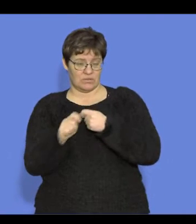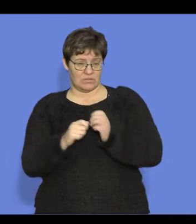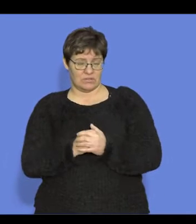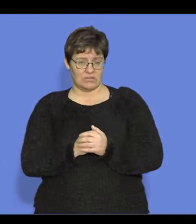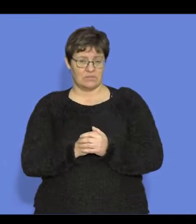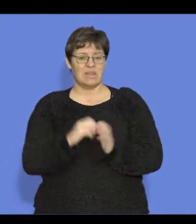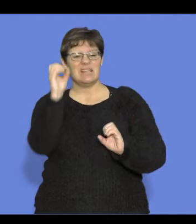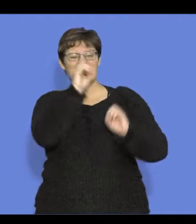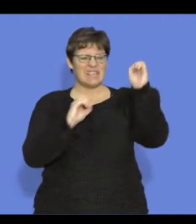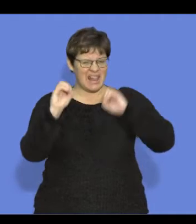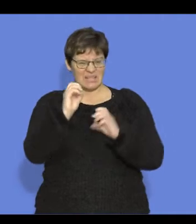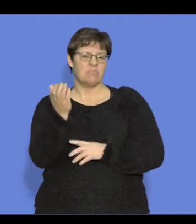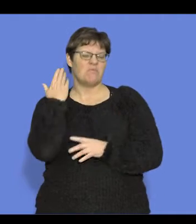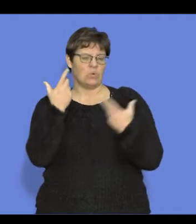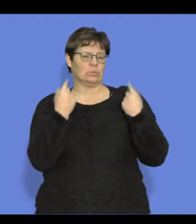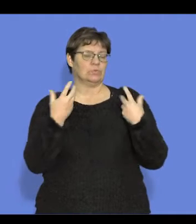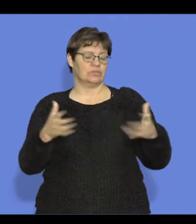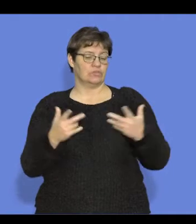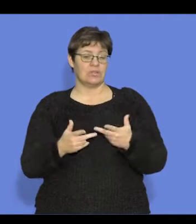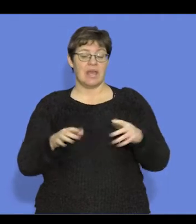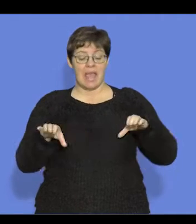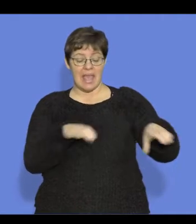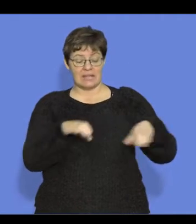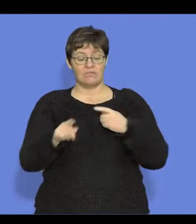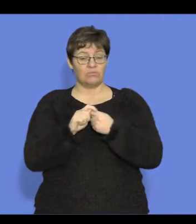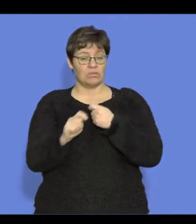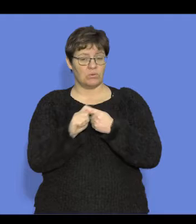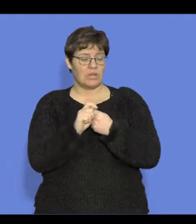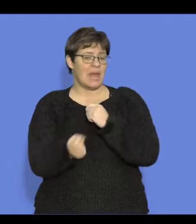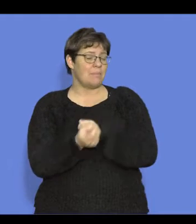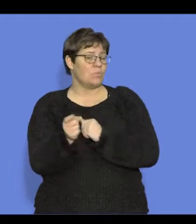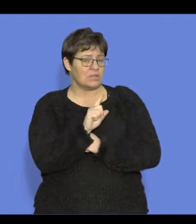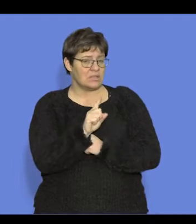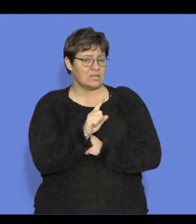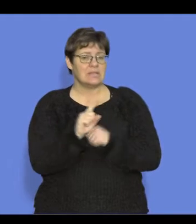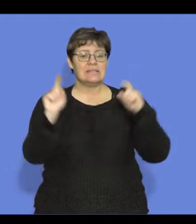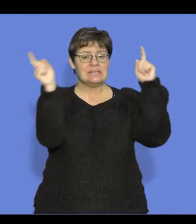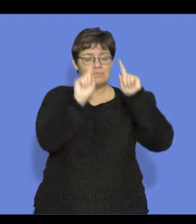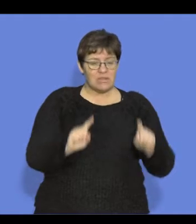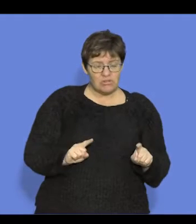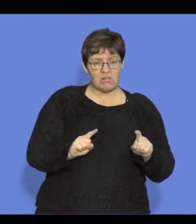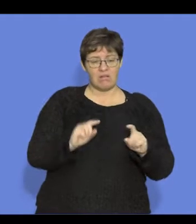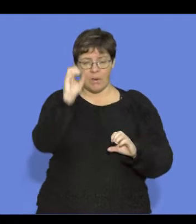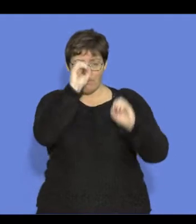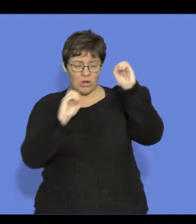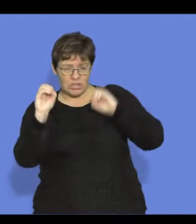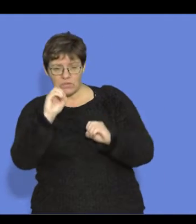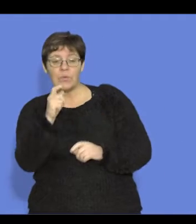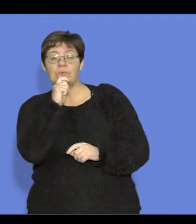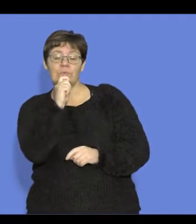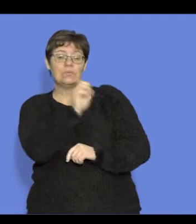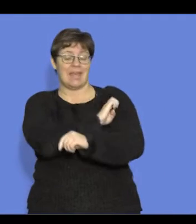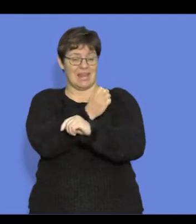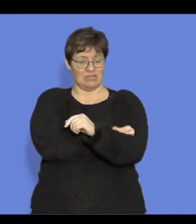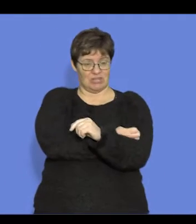on cells as well. Active transport occurs when special carrier molecules use energy